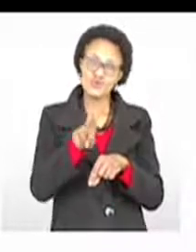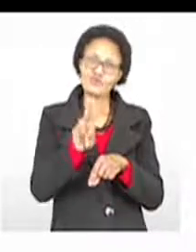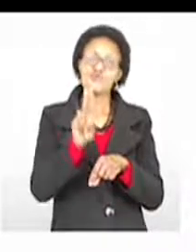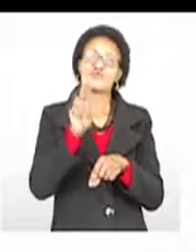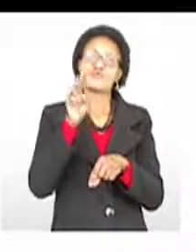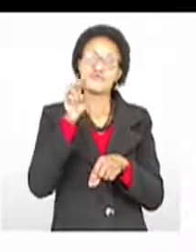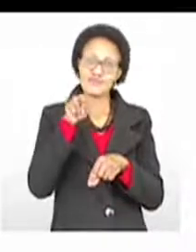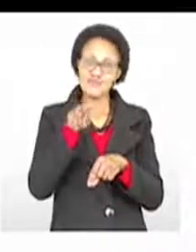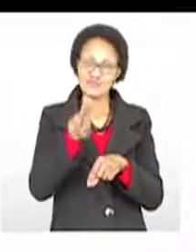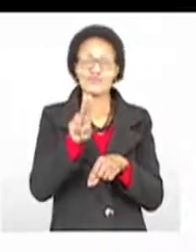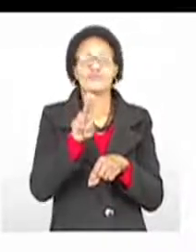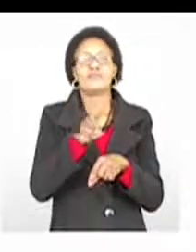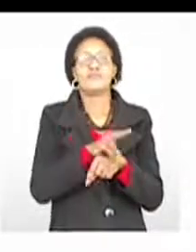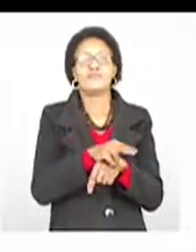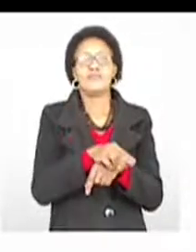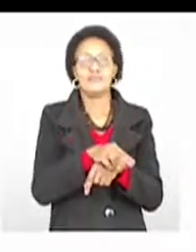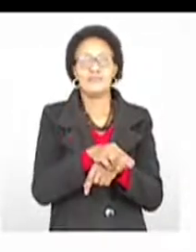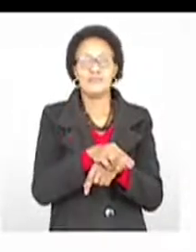Umbrella.